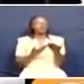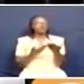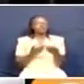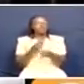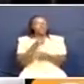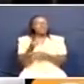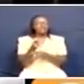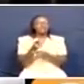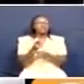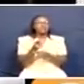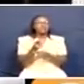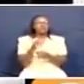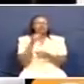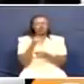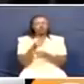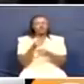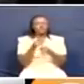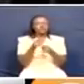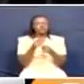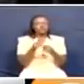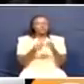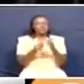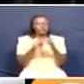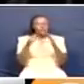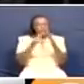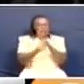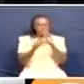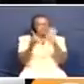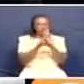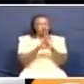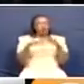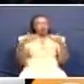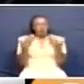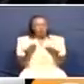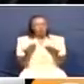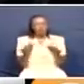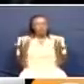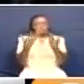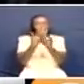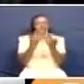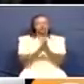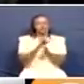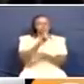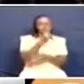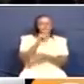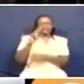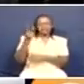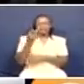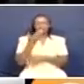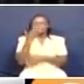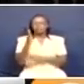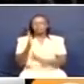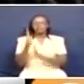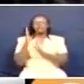law, or they do not conform with the first and second respondents' security features,